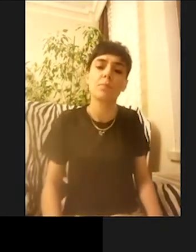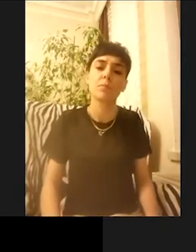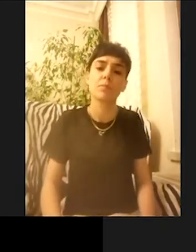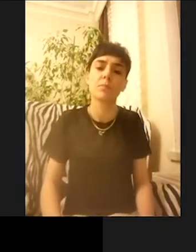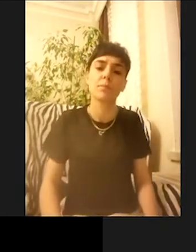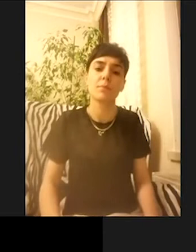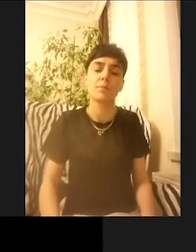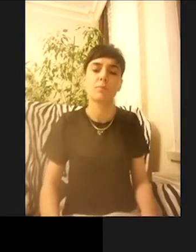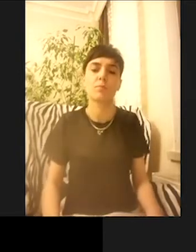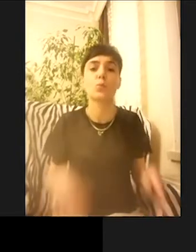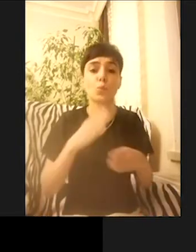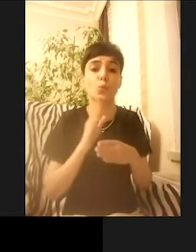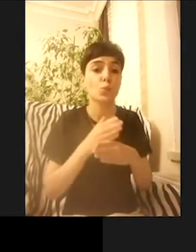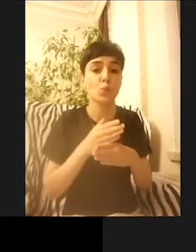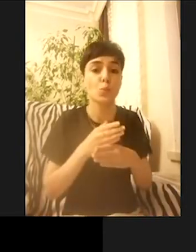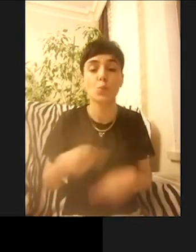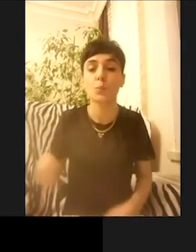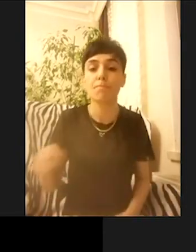gender and sexuality